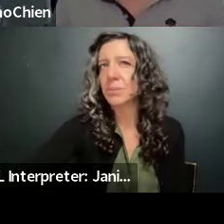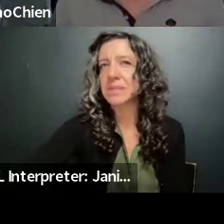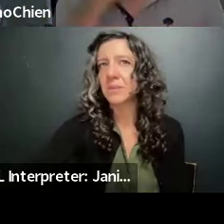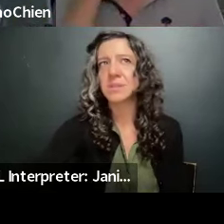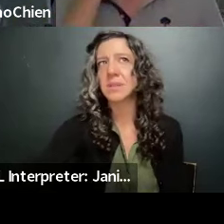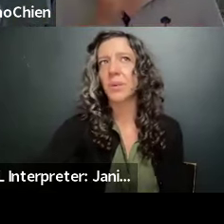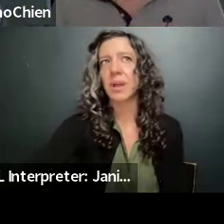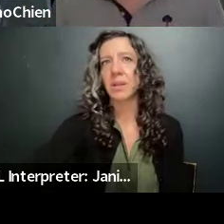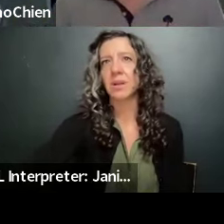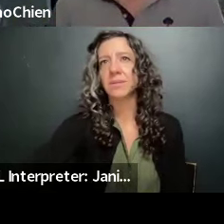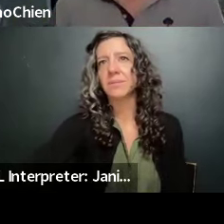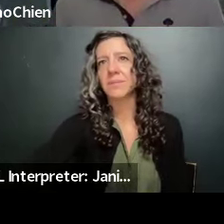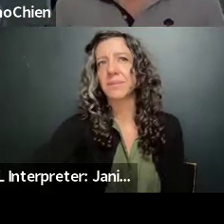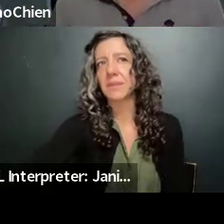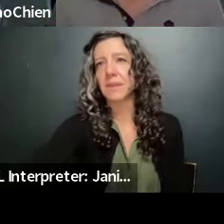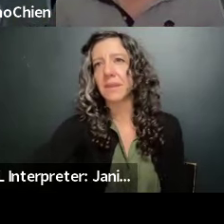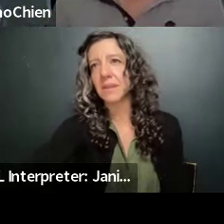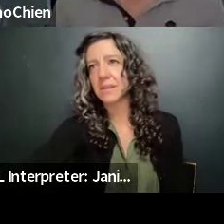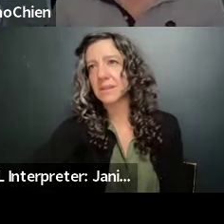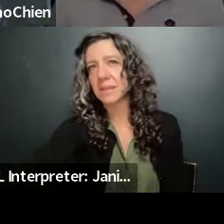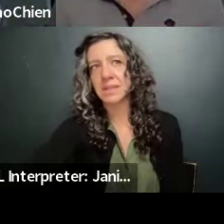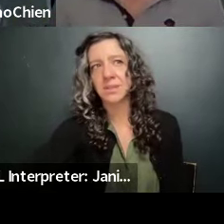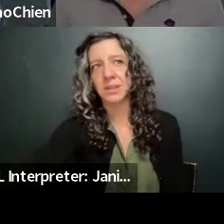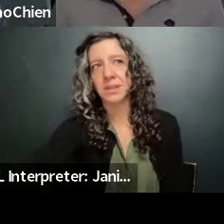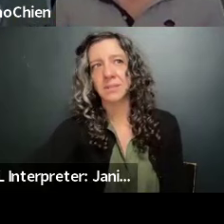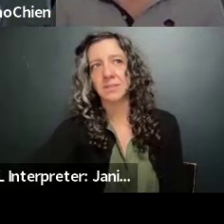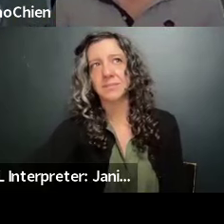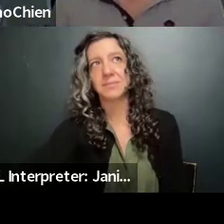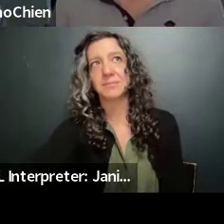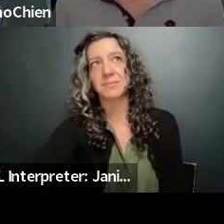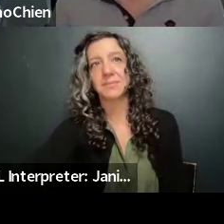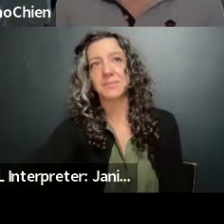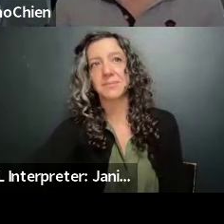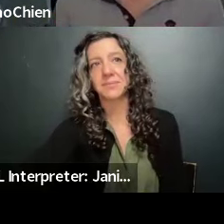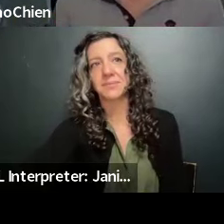The interpreter missed that, wasn't quite clear. Delaine, did you get that?